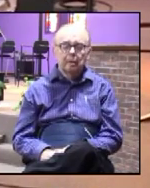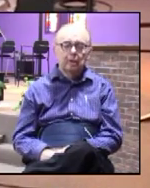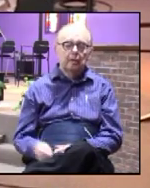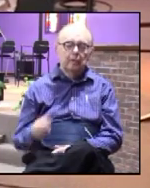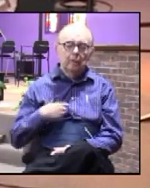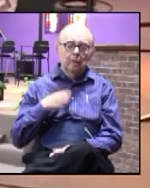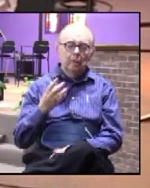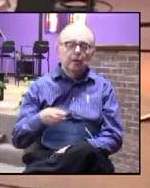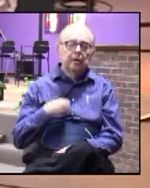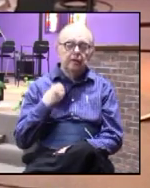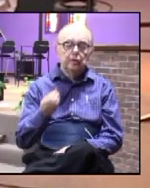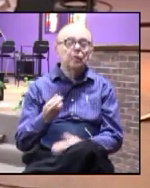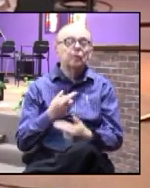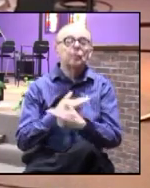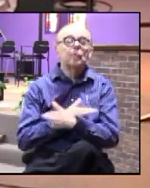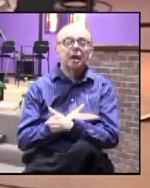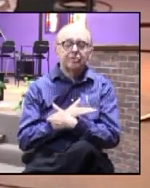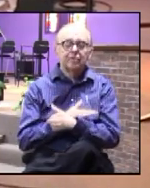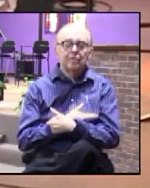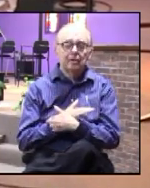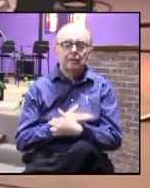I will give you rest.